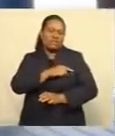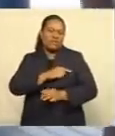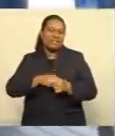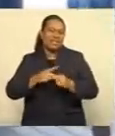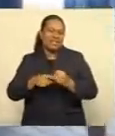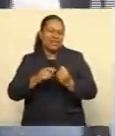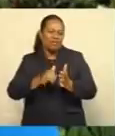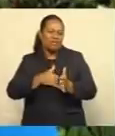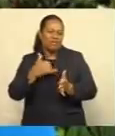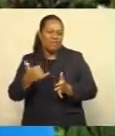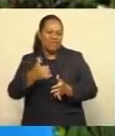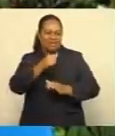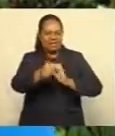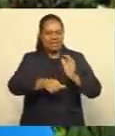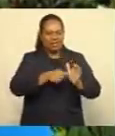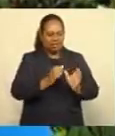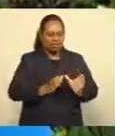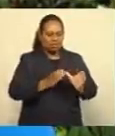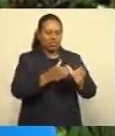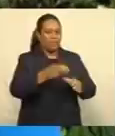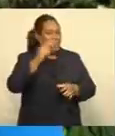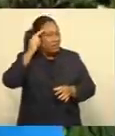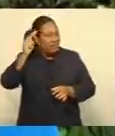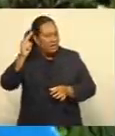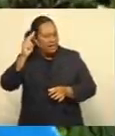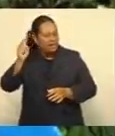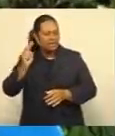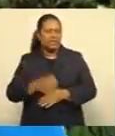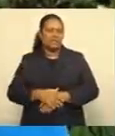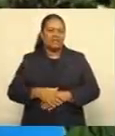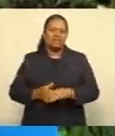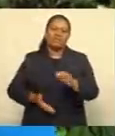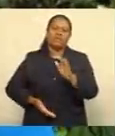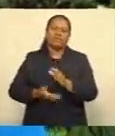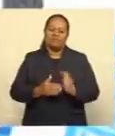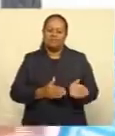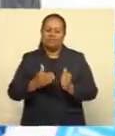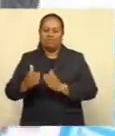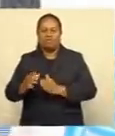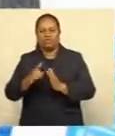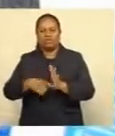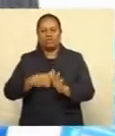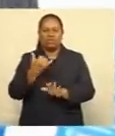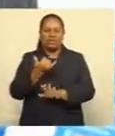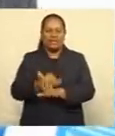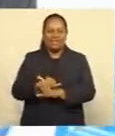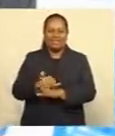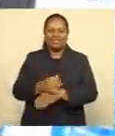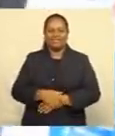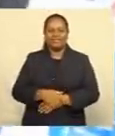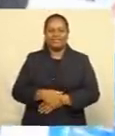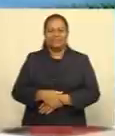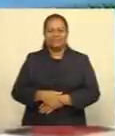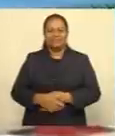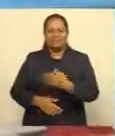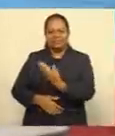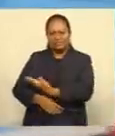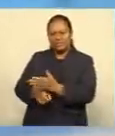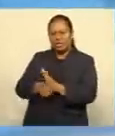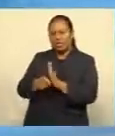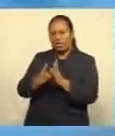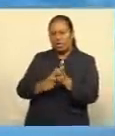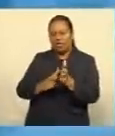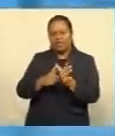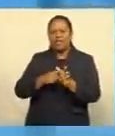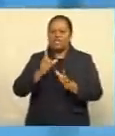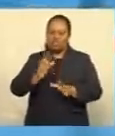our age group nationals will now be pushed to July, the beginning of July. Olympic hopefuls like Cheyenne Rover will be doing their